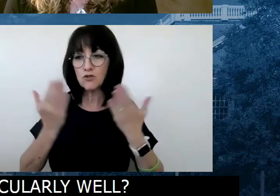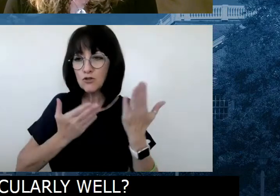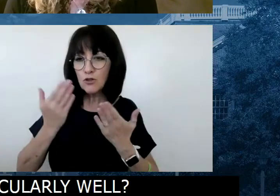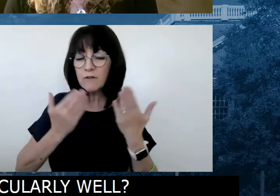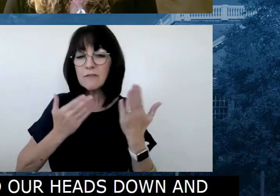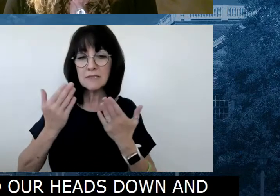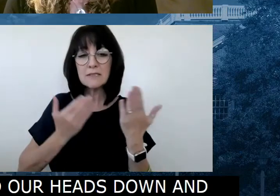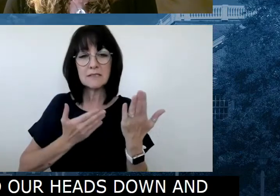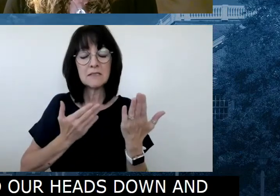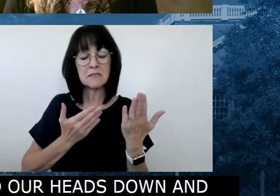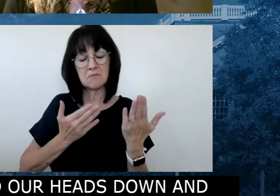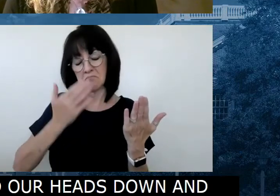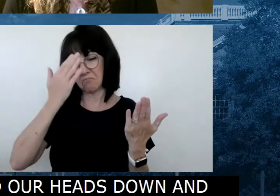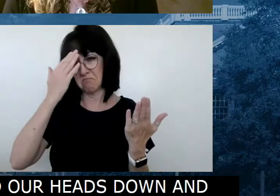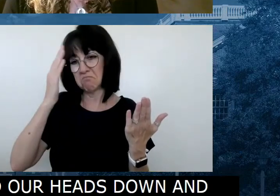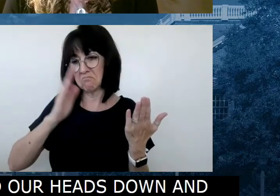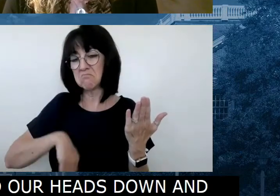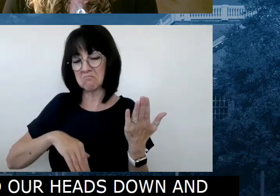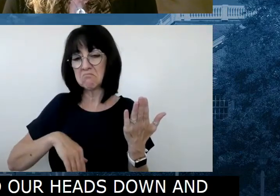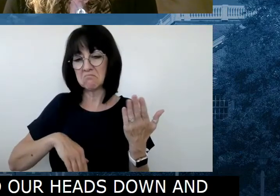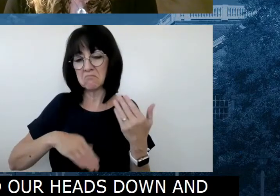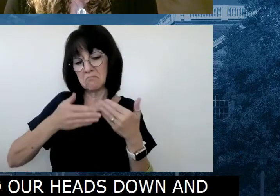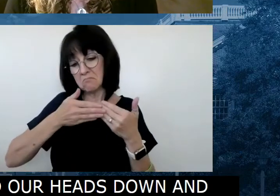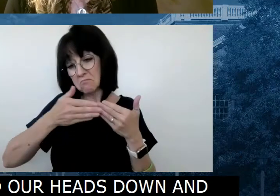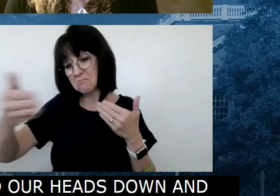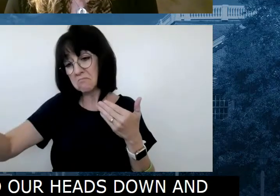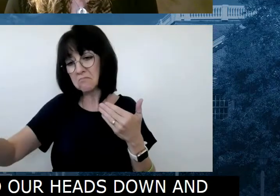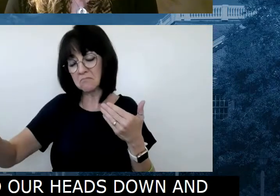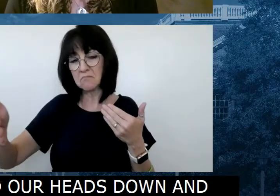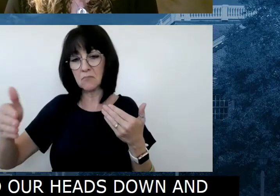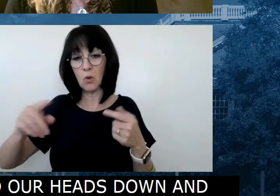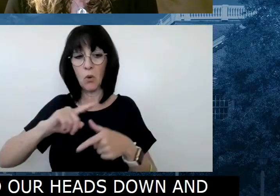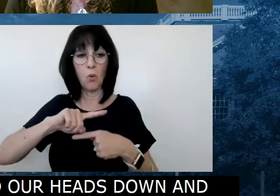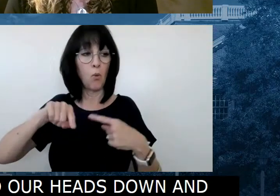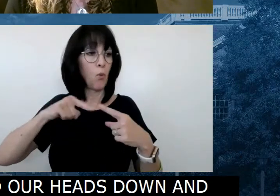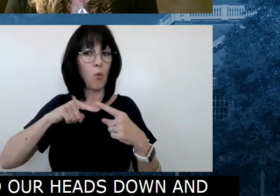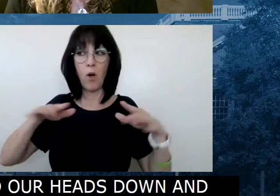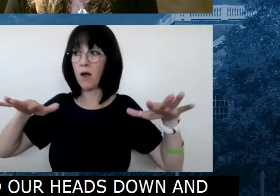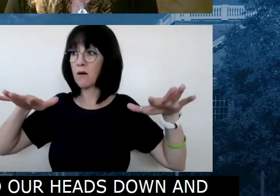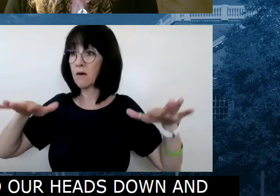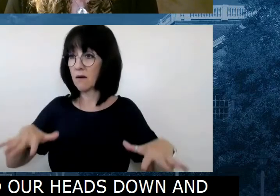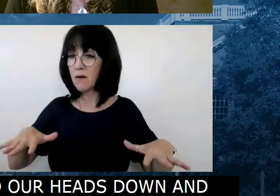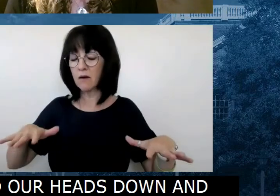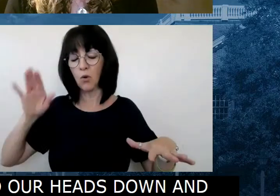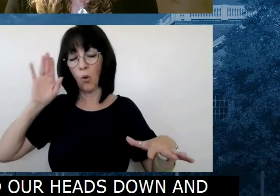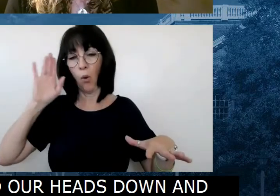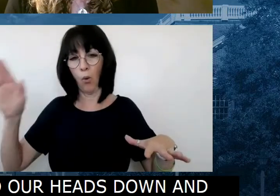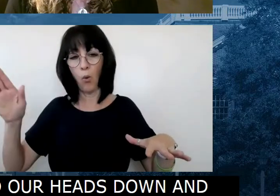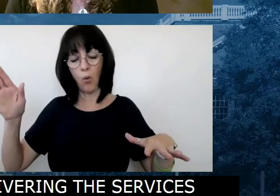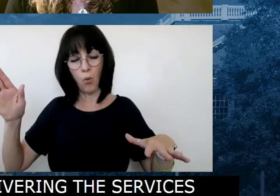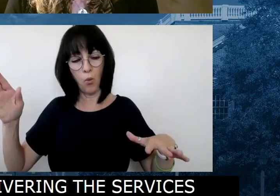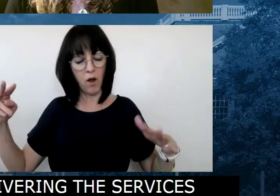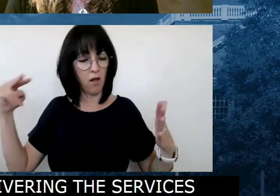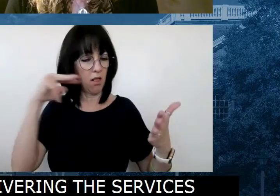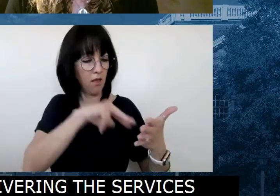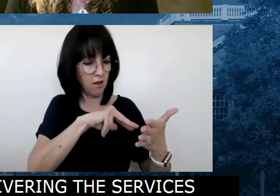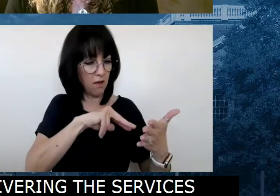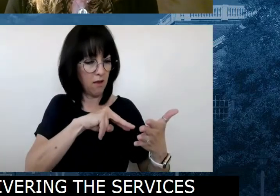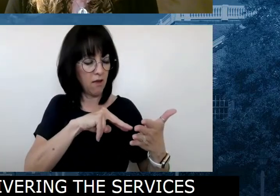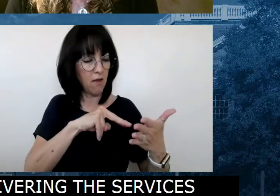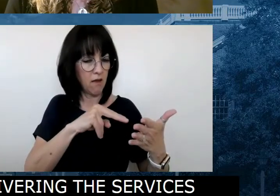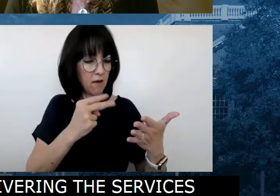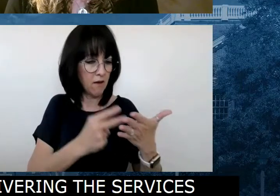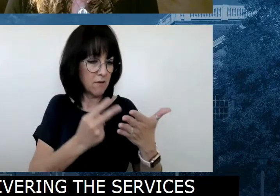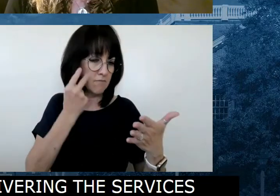it's maybe for others to determine the success. We do want to look at what we did well, what we didn't do